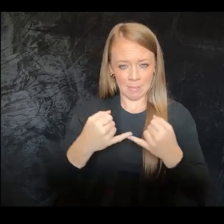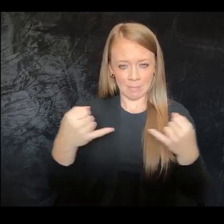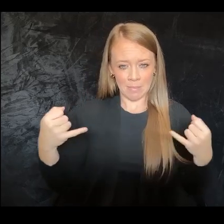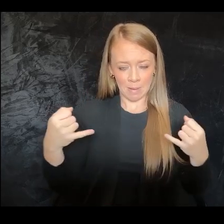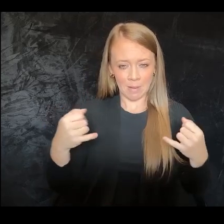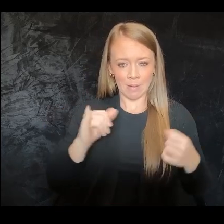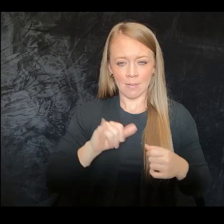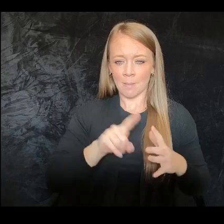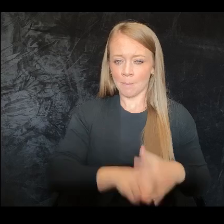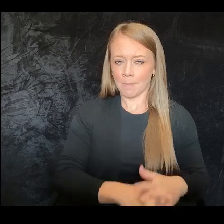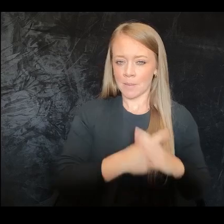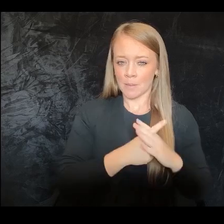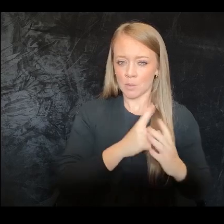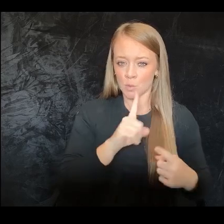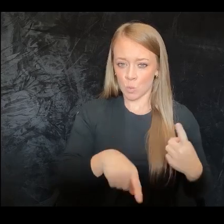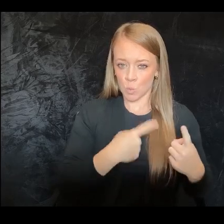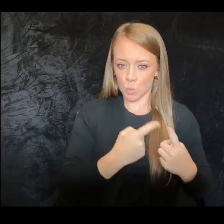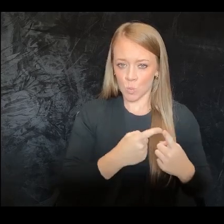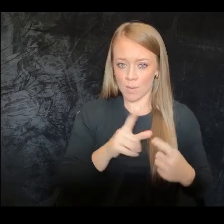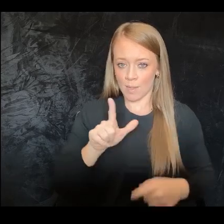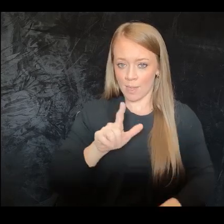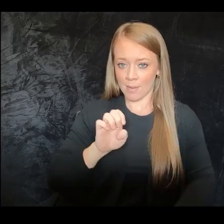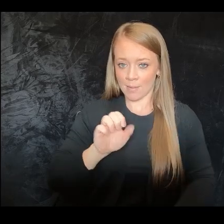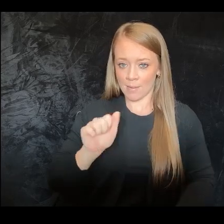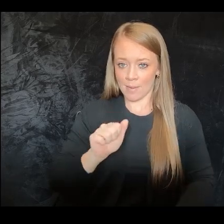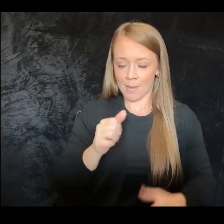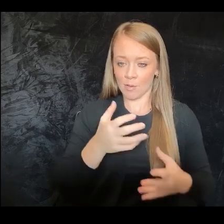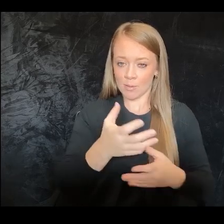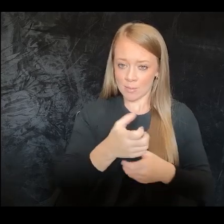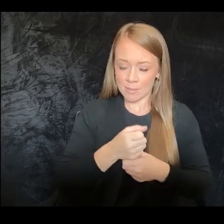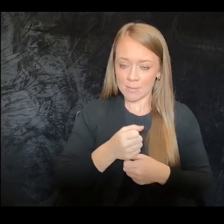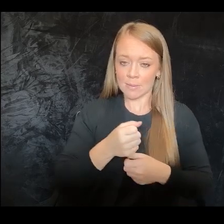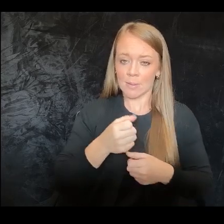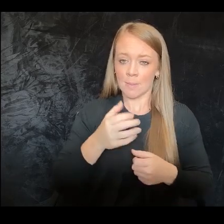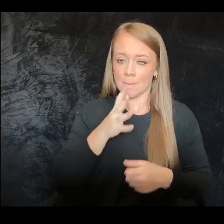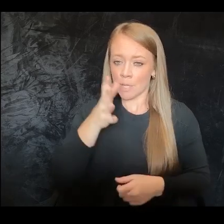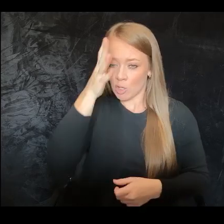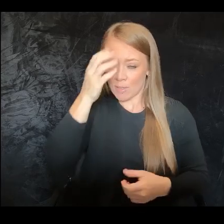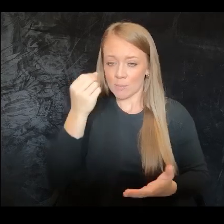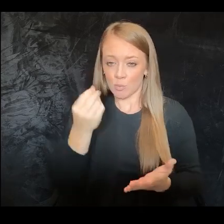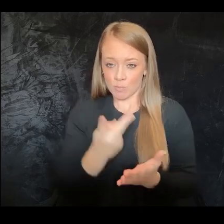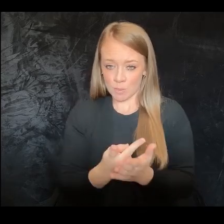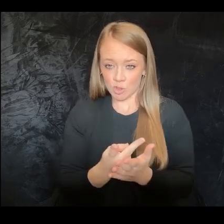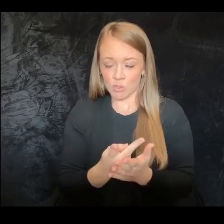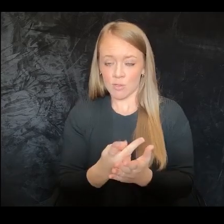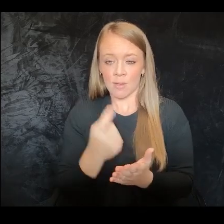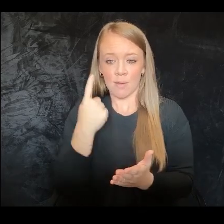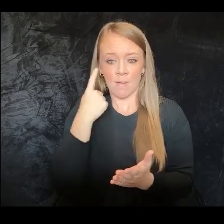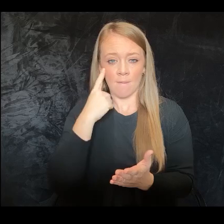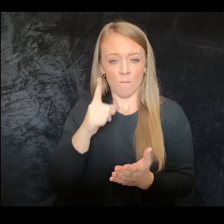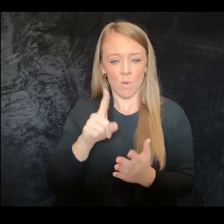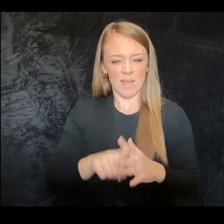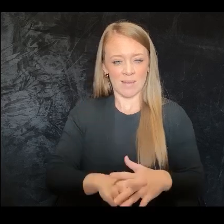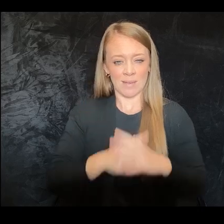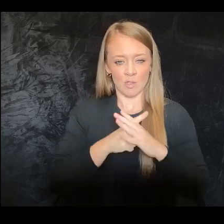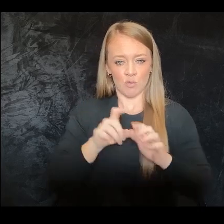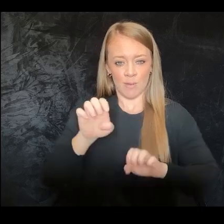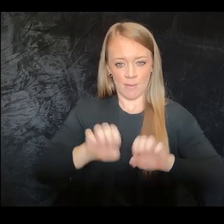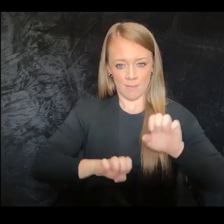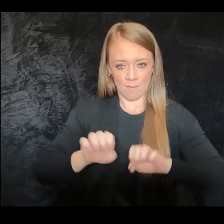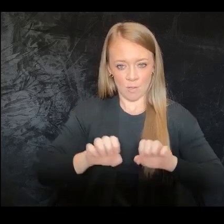day timeline is measured from the time an LEA receives parental consent for an